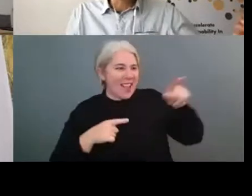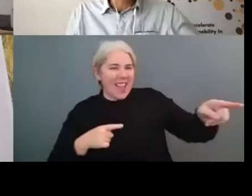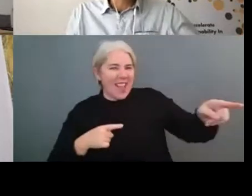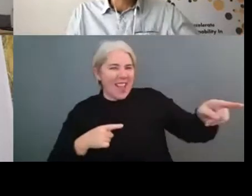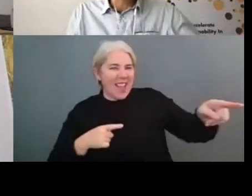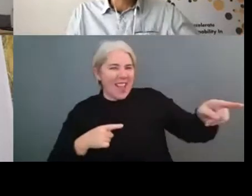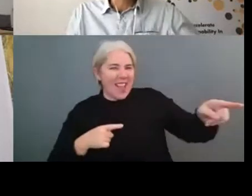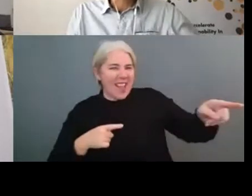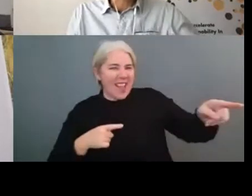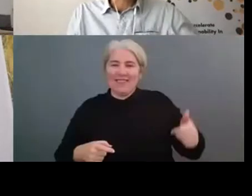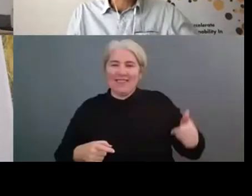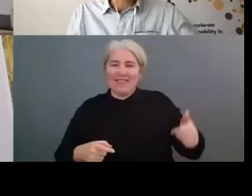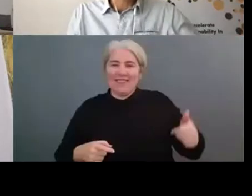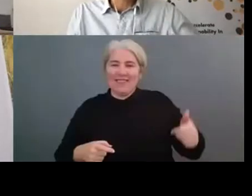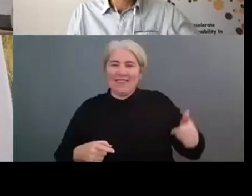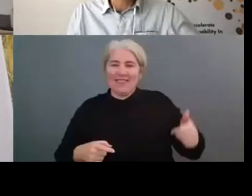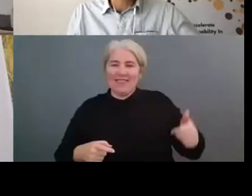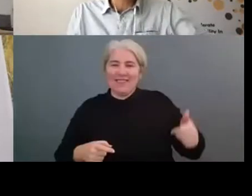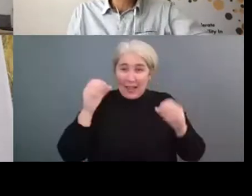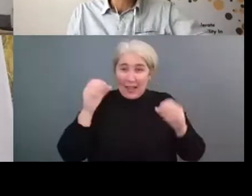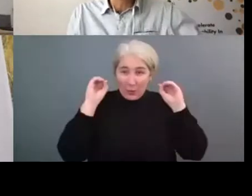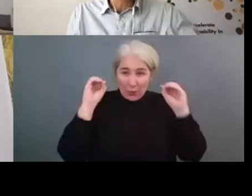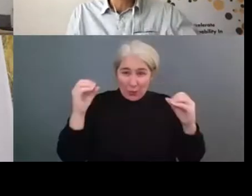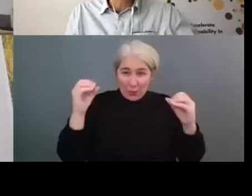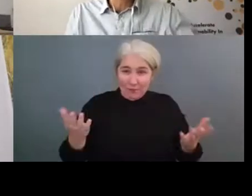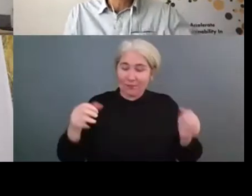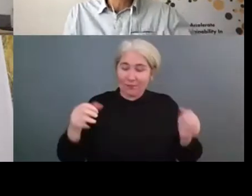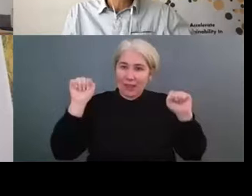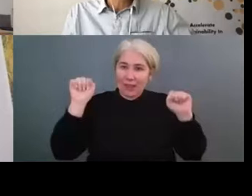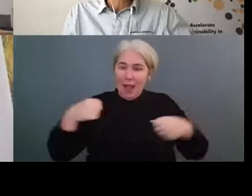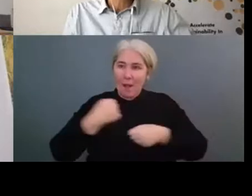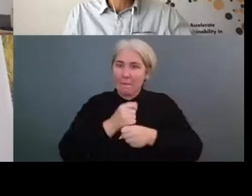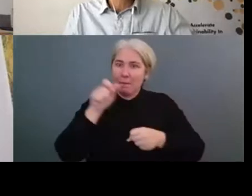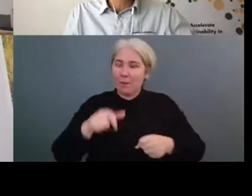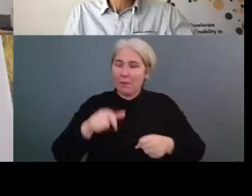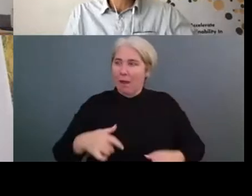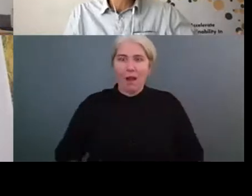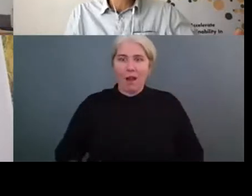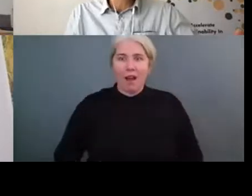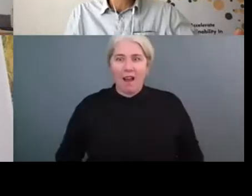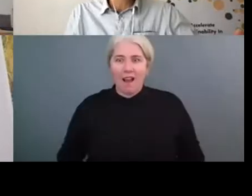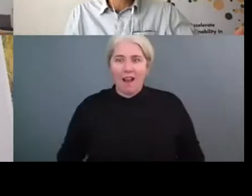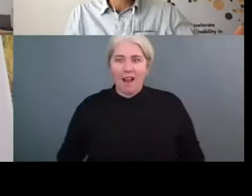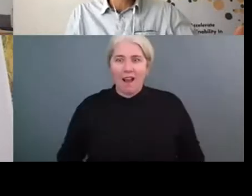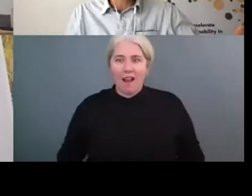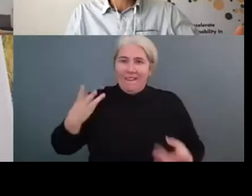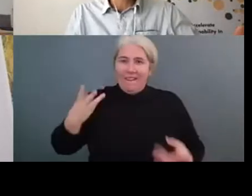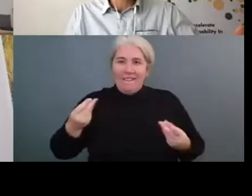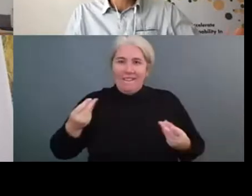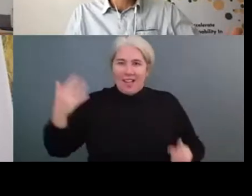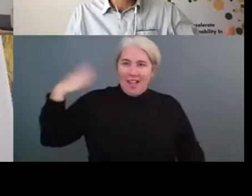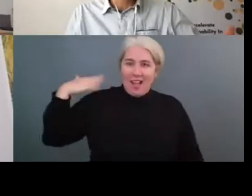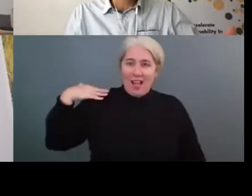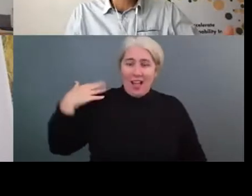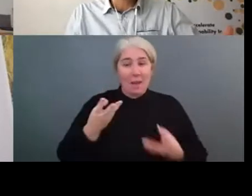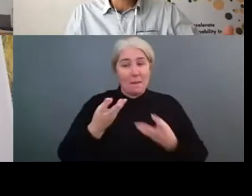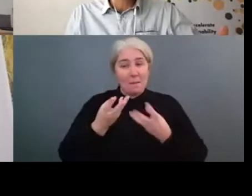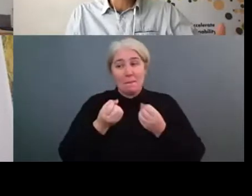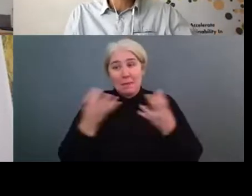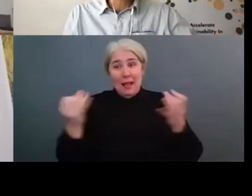money, hard euros or something like that, but you can still do them. And I think for a lot of the fans, that is something that they would be